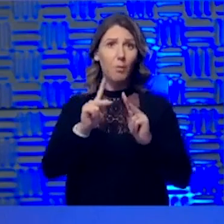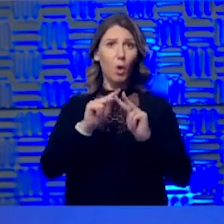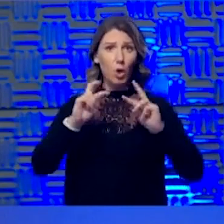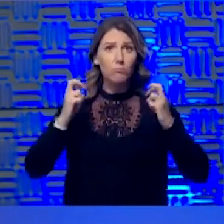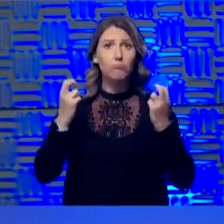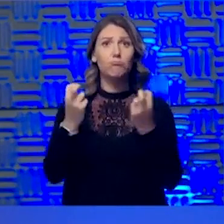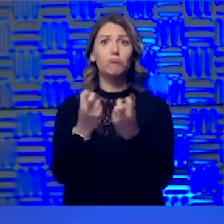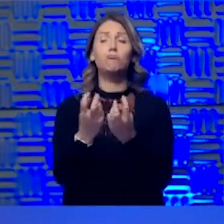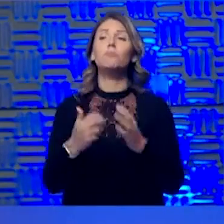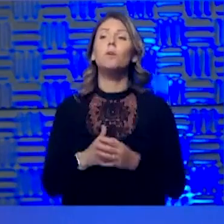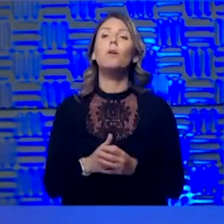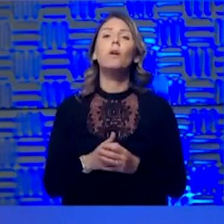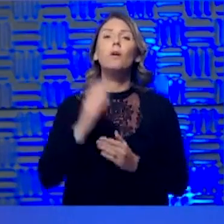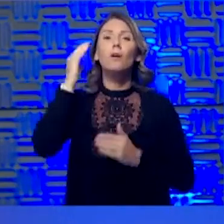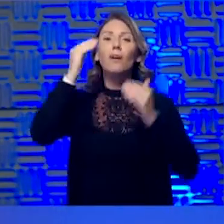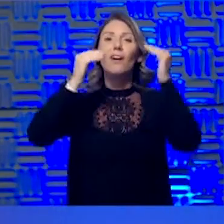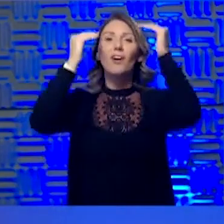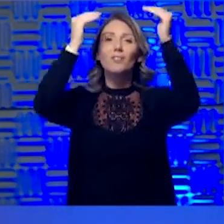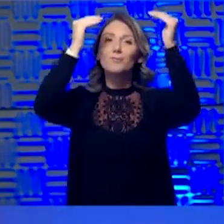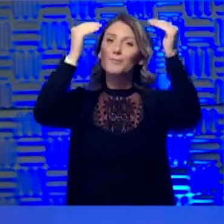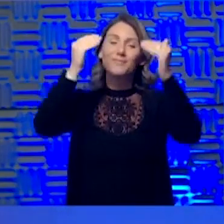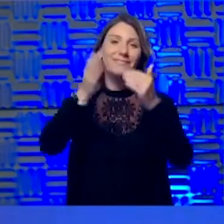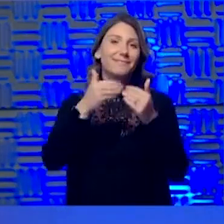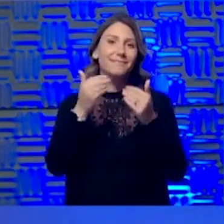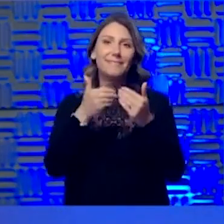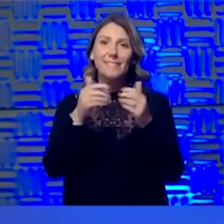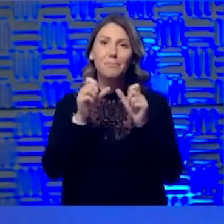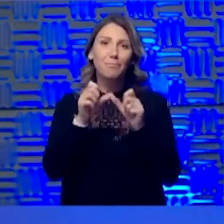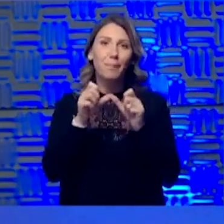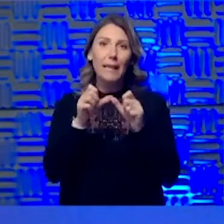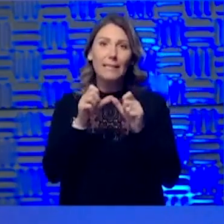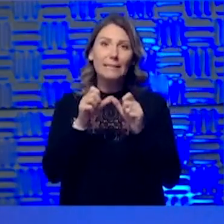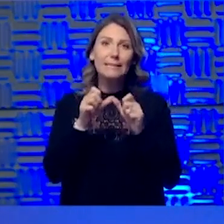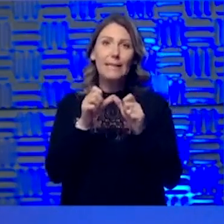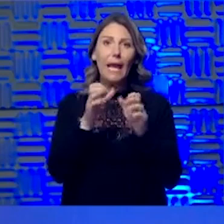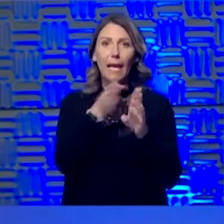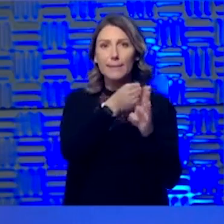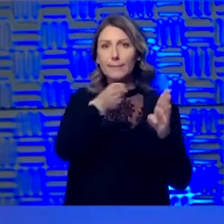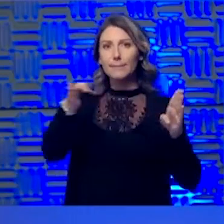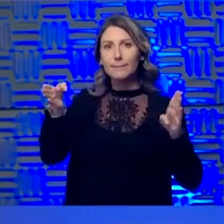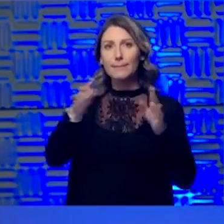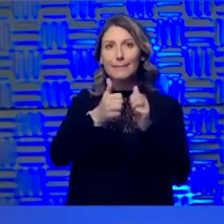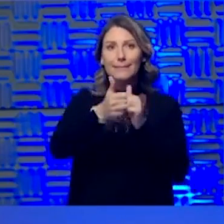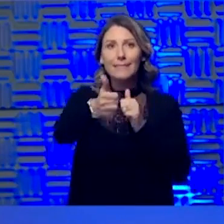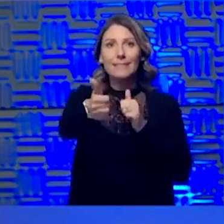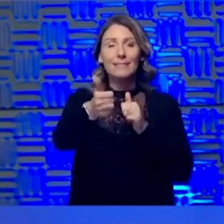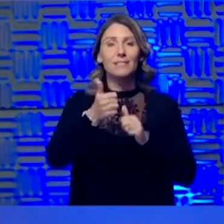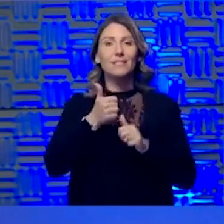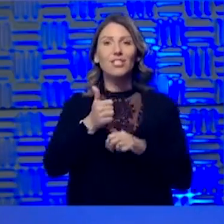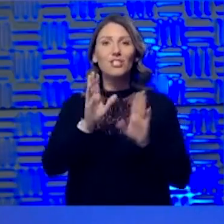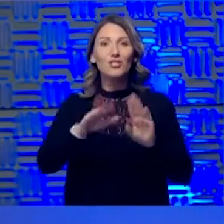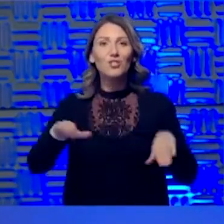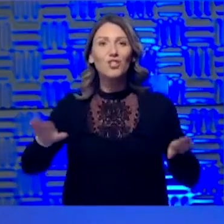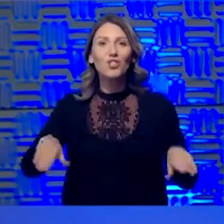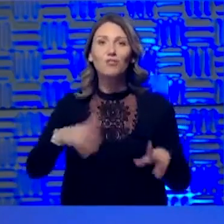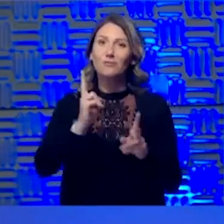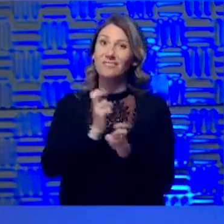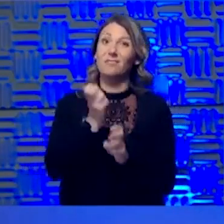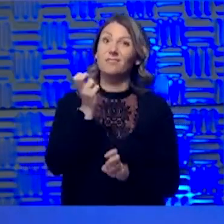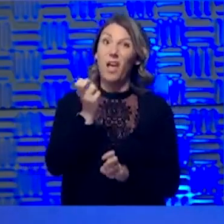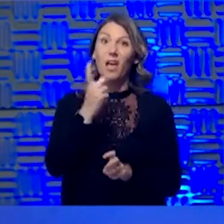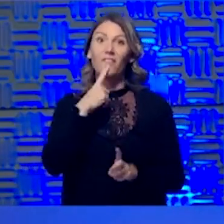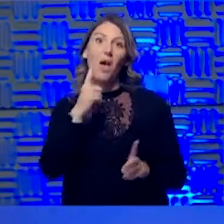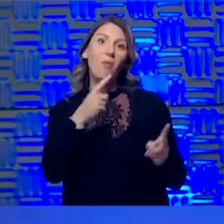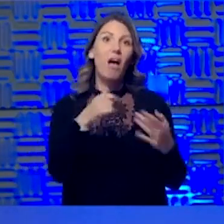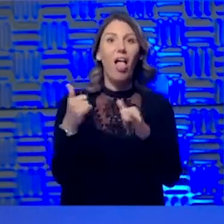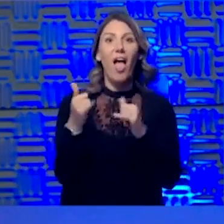this, adults, it's pretty easy to maintain distance. Children are a little bit harder. They're horseplay, wrestling around, running